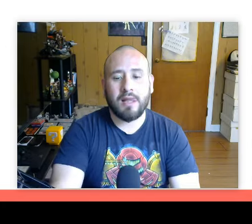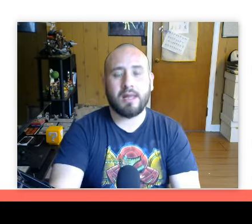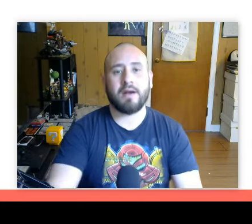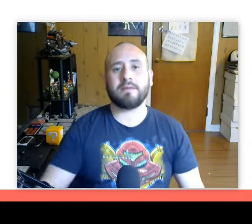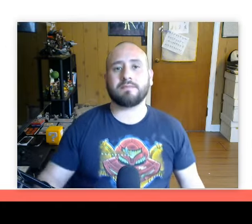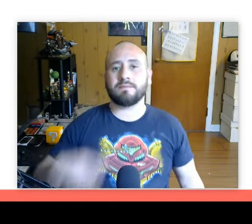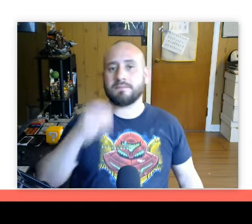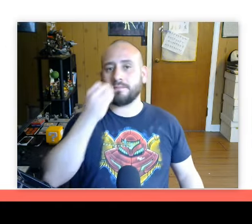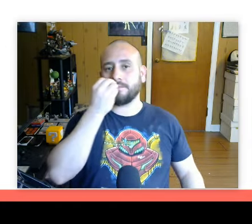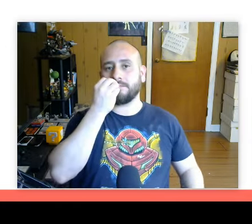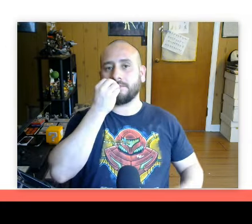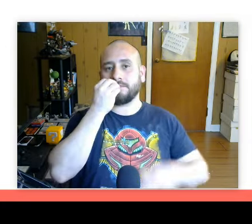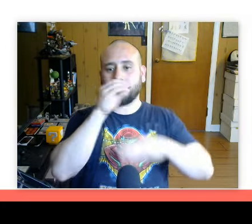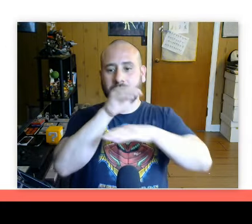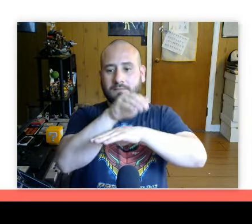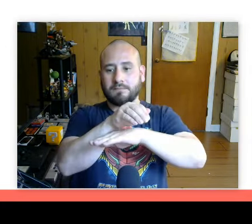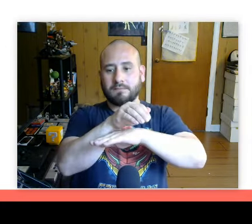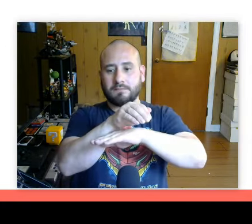All right.